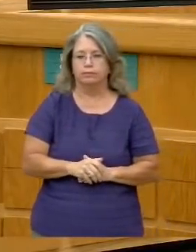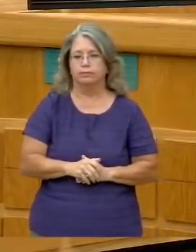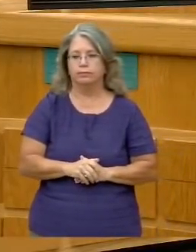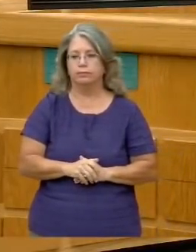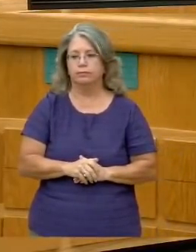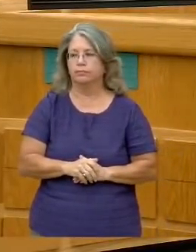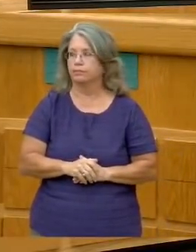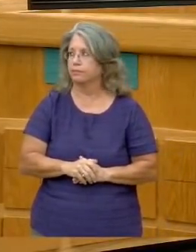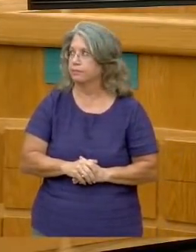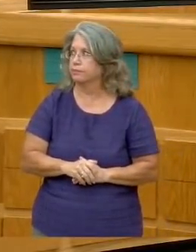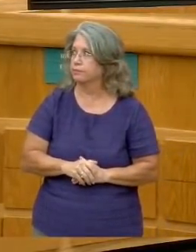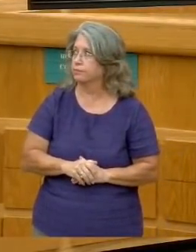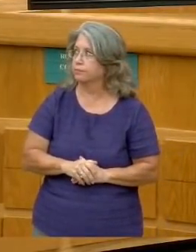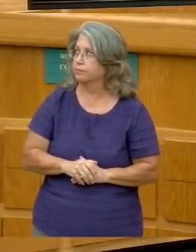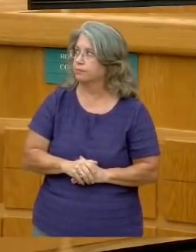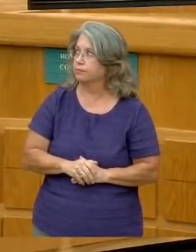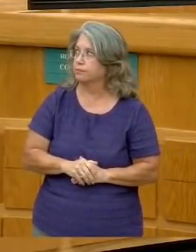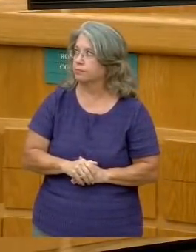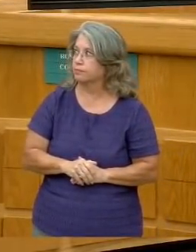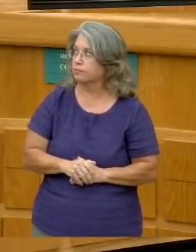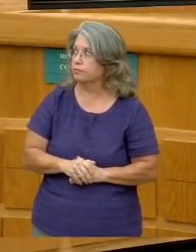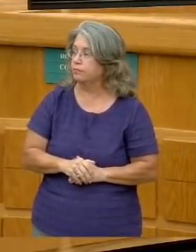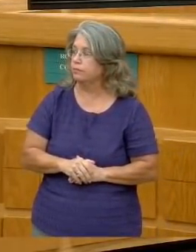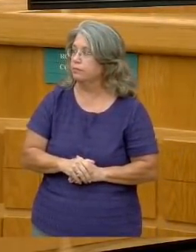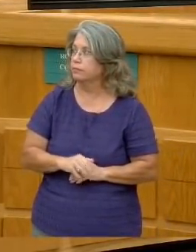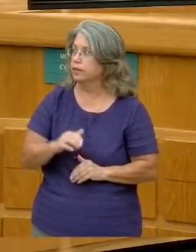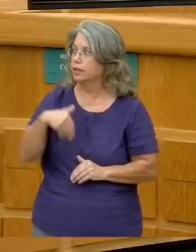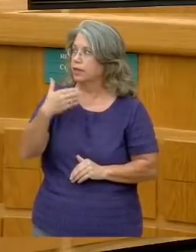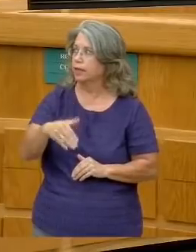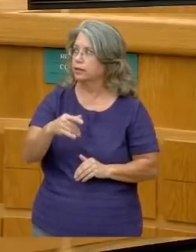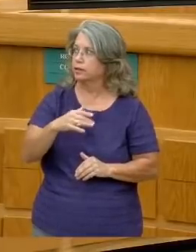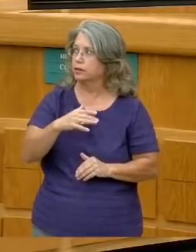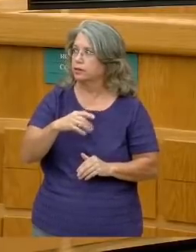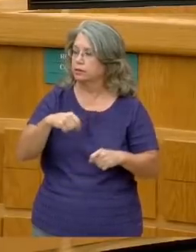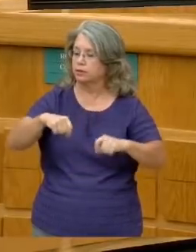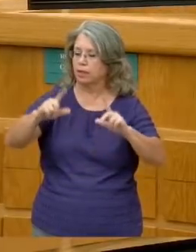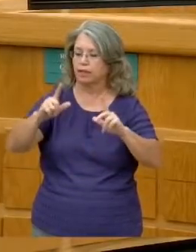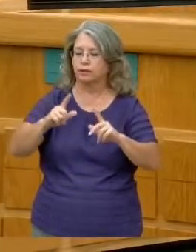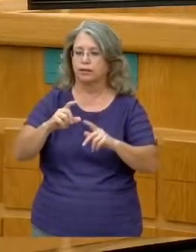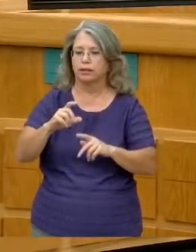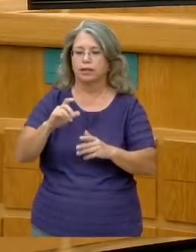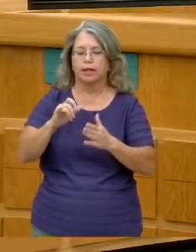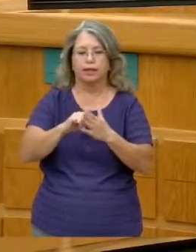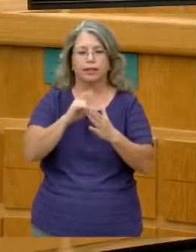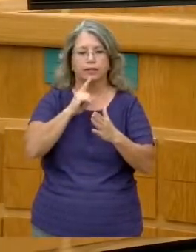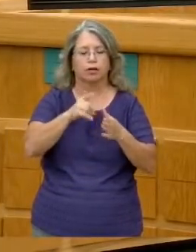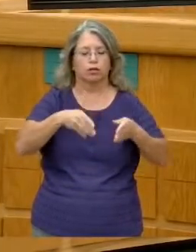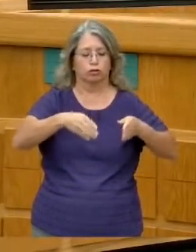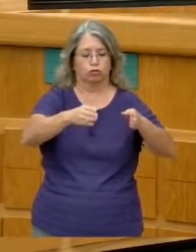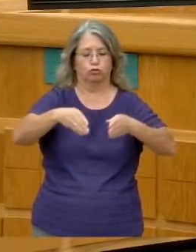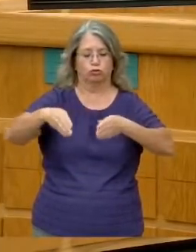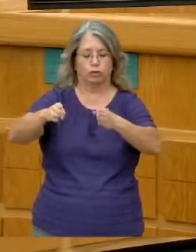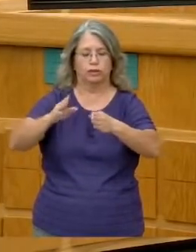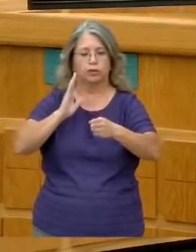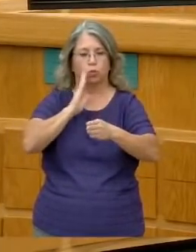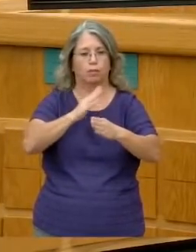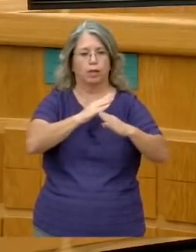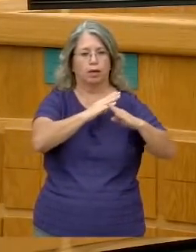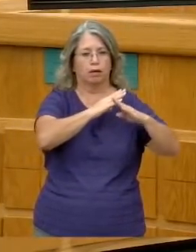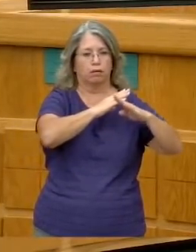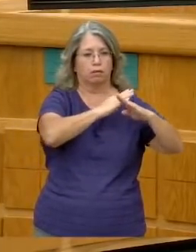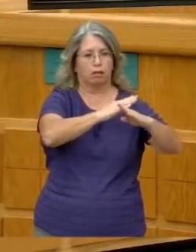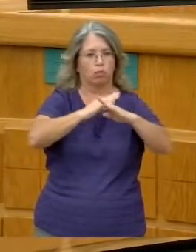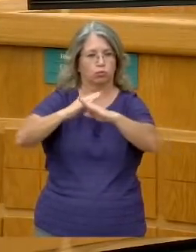These, go back one real quick here. Okay, go to the next one. These are the roads that'll be closed, going back down to the